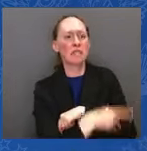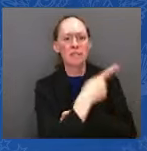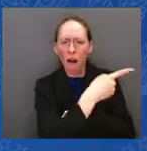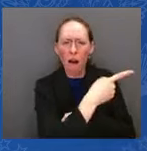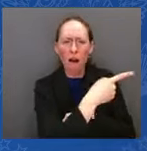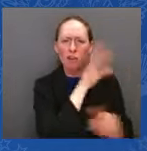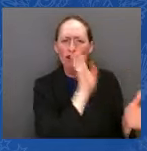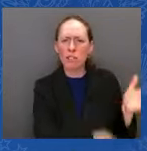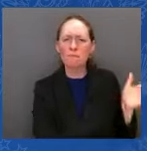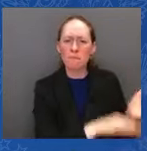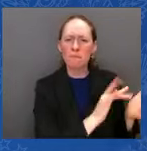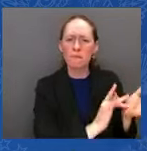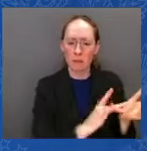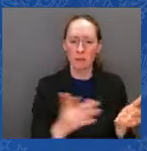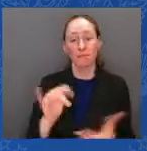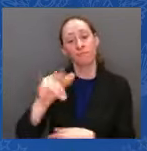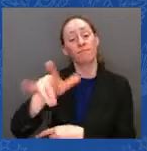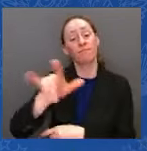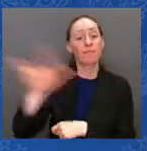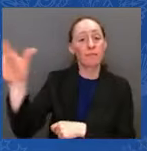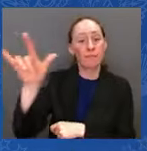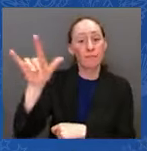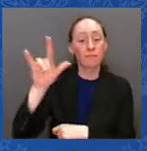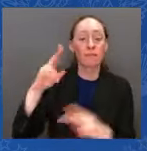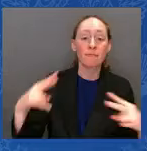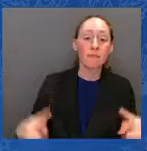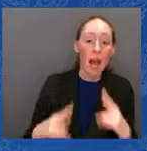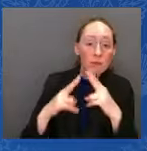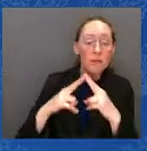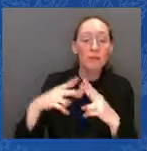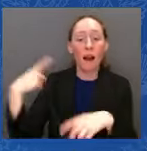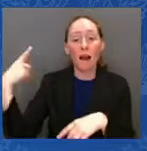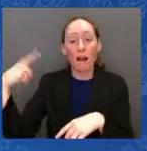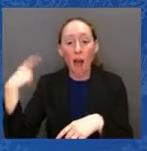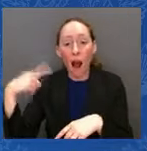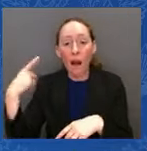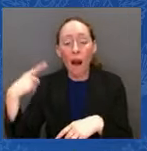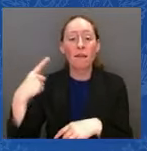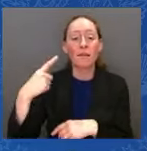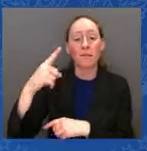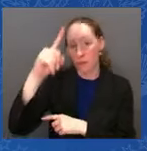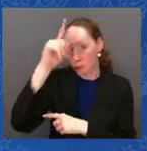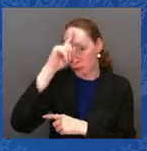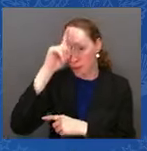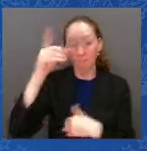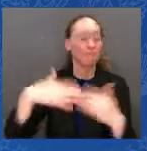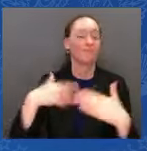Paris or London or to Germany, anywhere you've traveled, Canada,